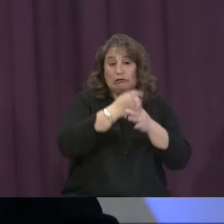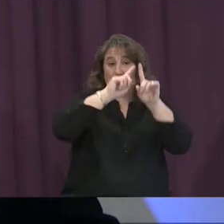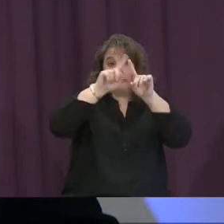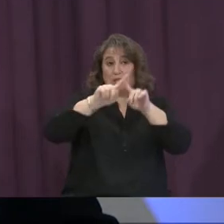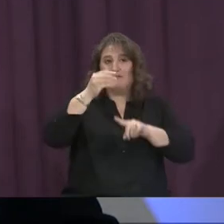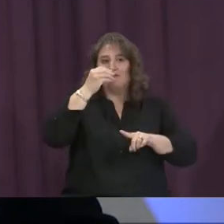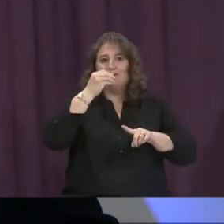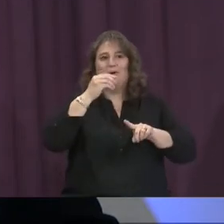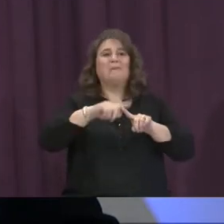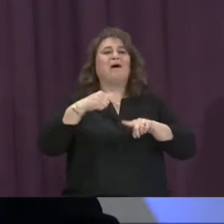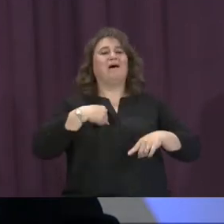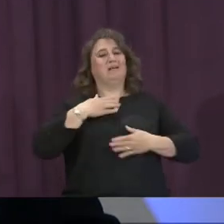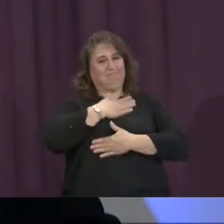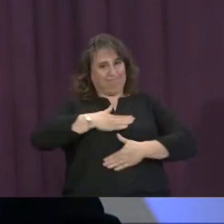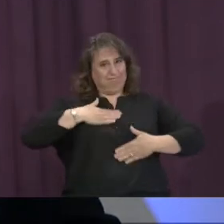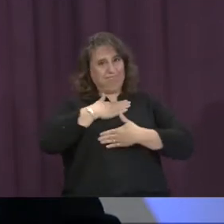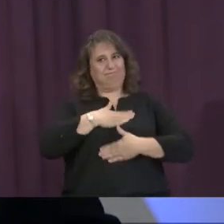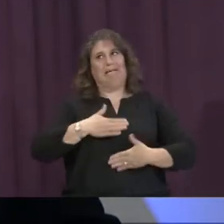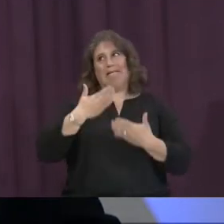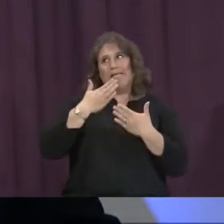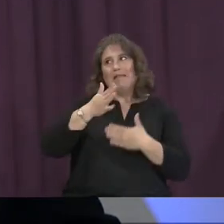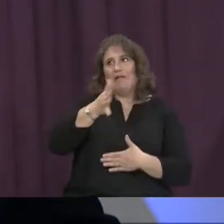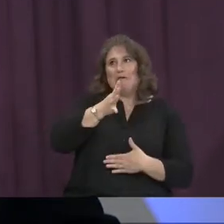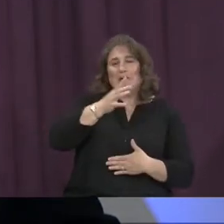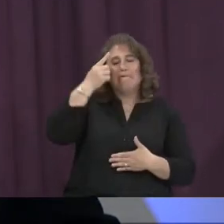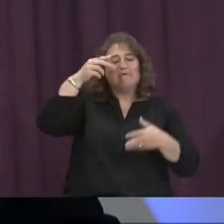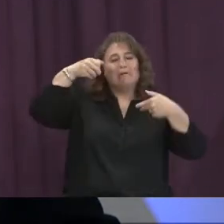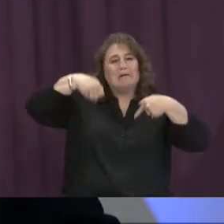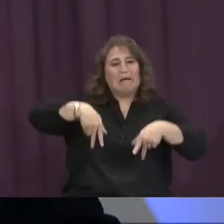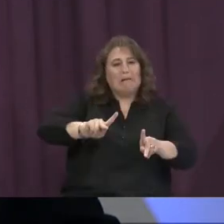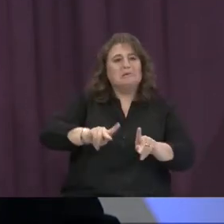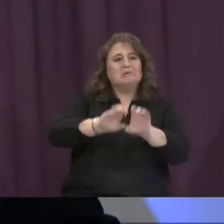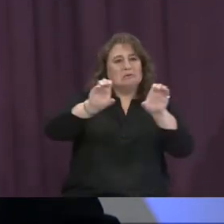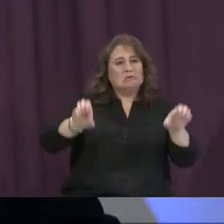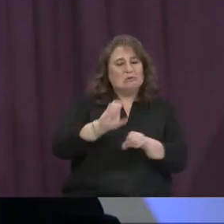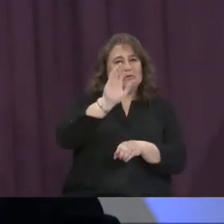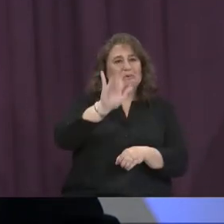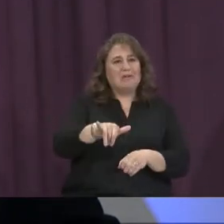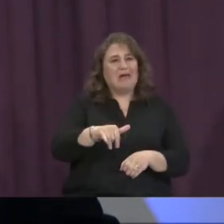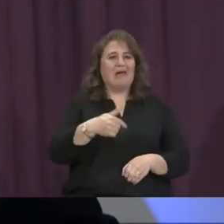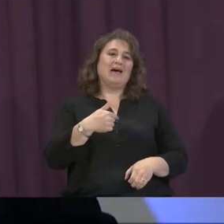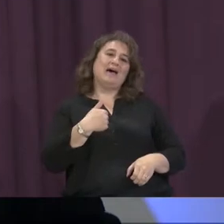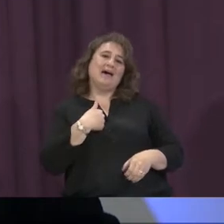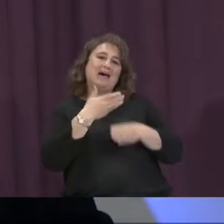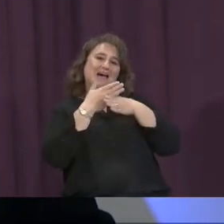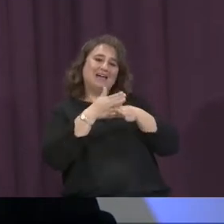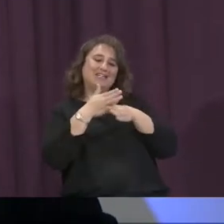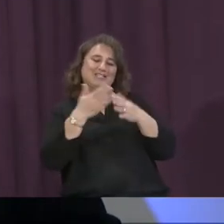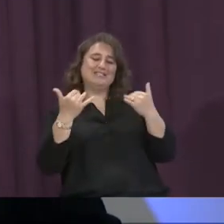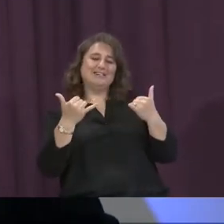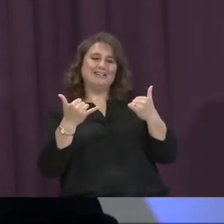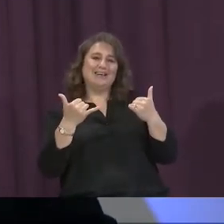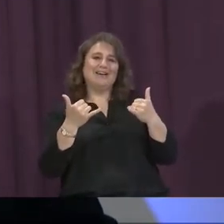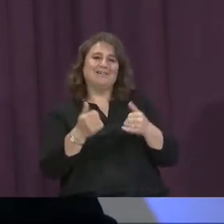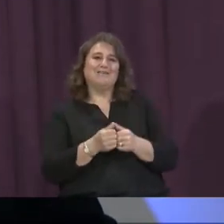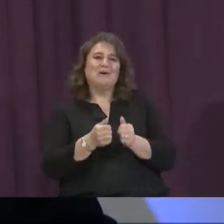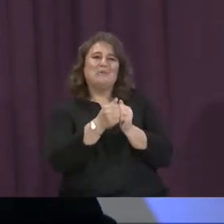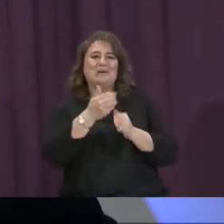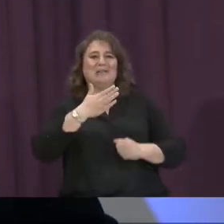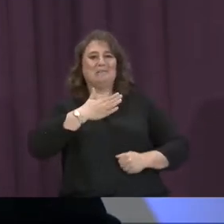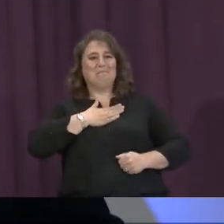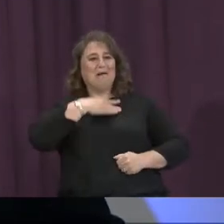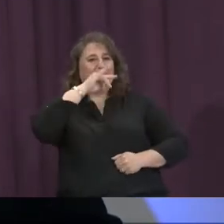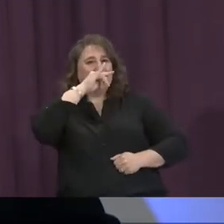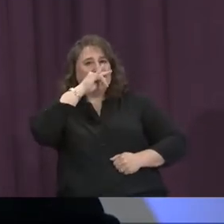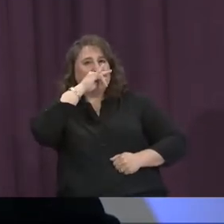grateful for that, you know, for the opportunities to do that. And I try to share that in, you know, I just try to share it with my children.